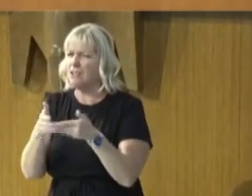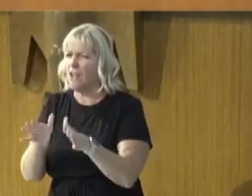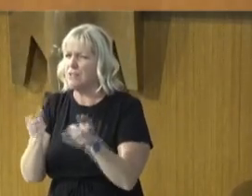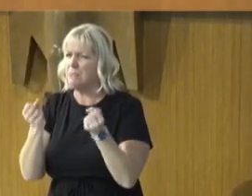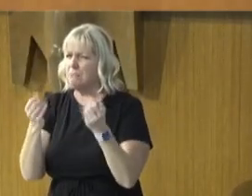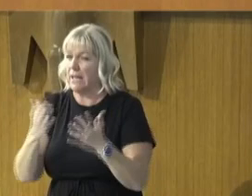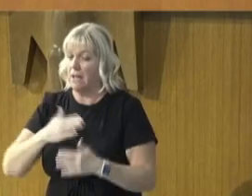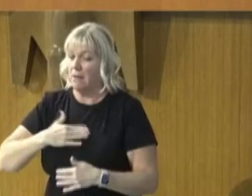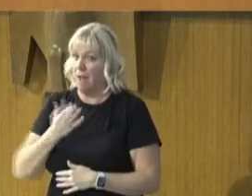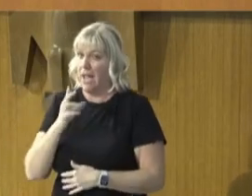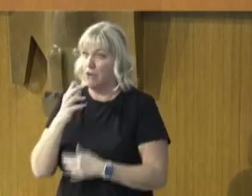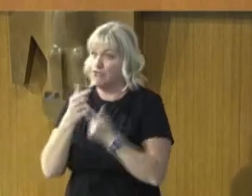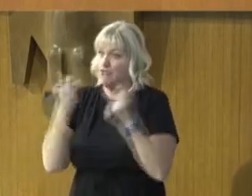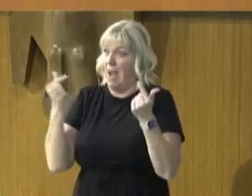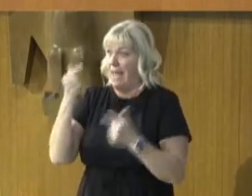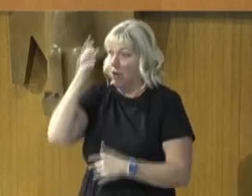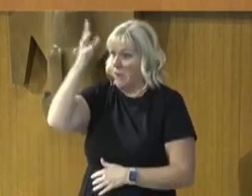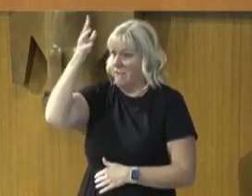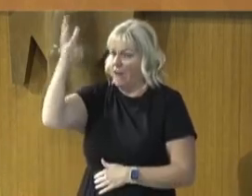-grandfather Joseph's